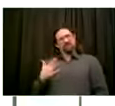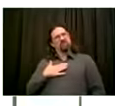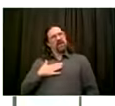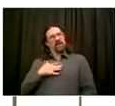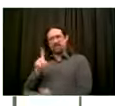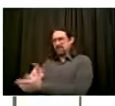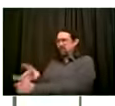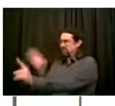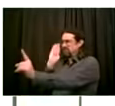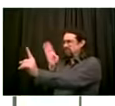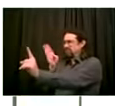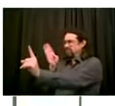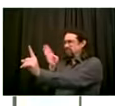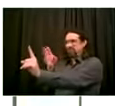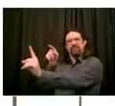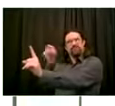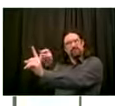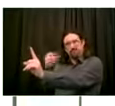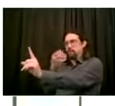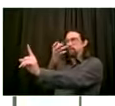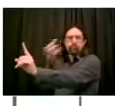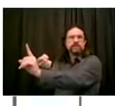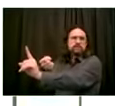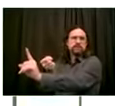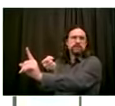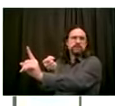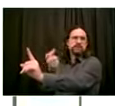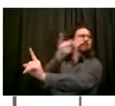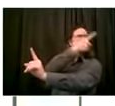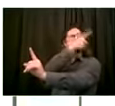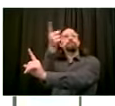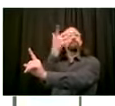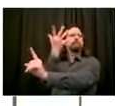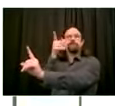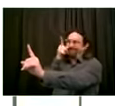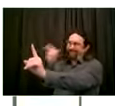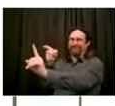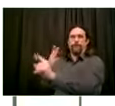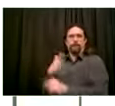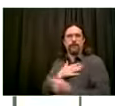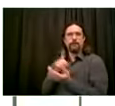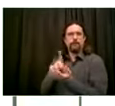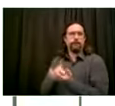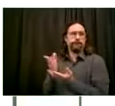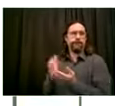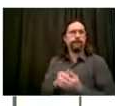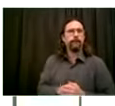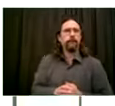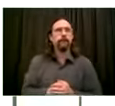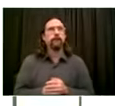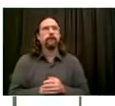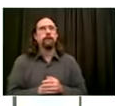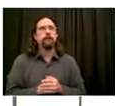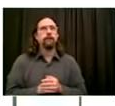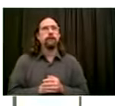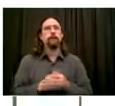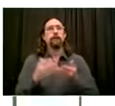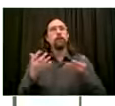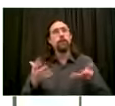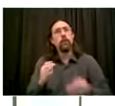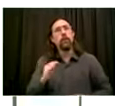them for, you know, momentous decisions like these. So a big part of what we will do is not